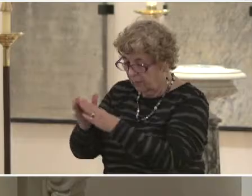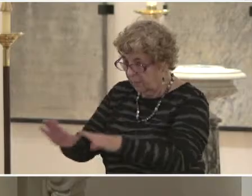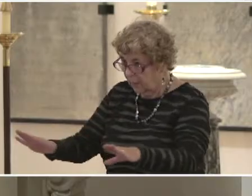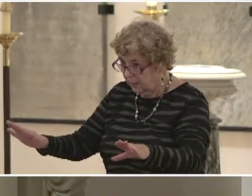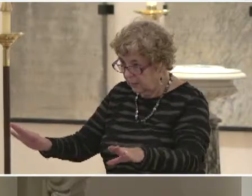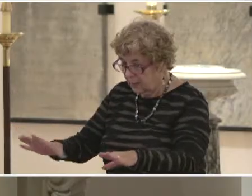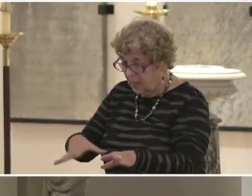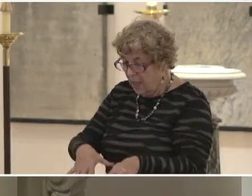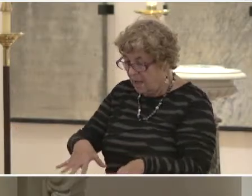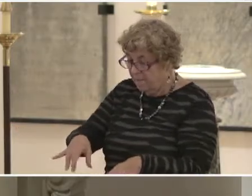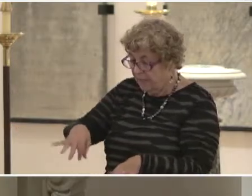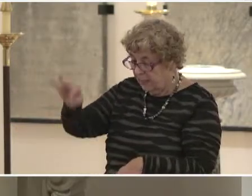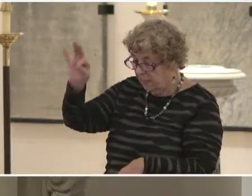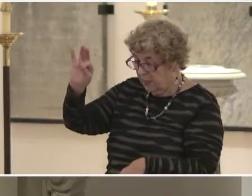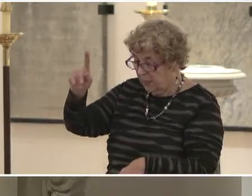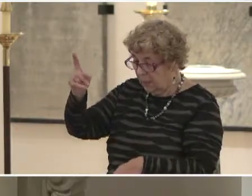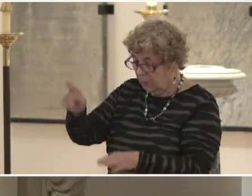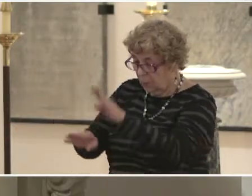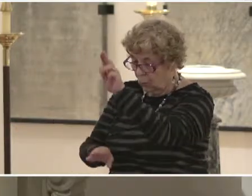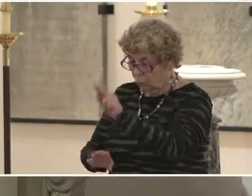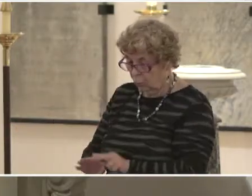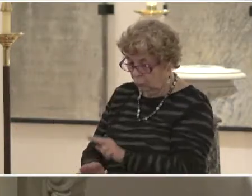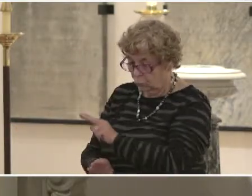faith that makes us children of God.